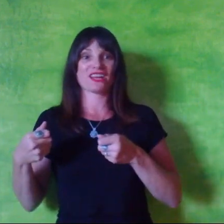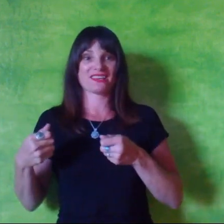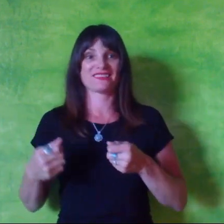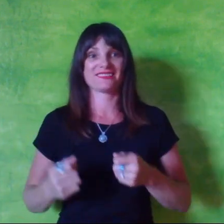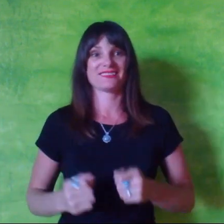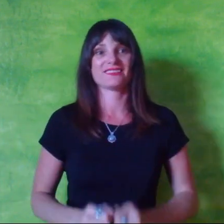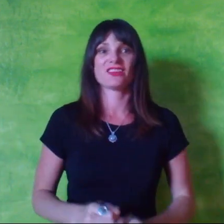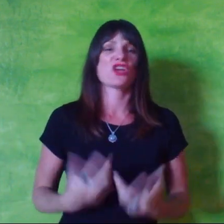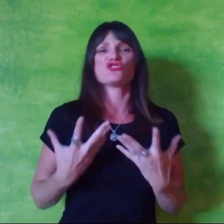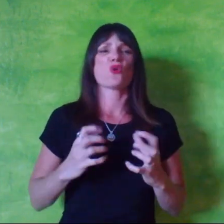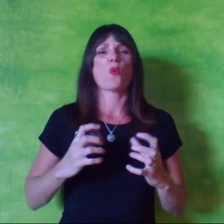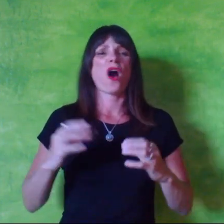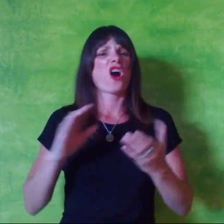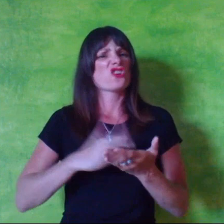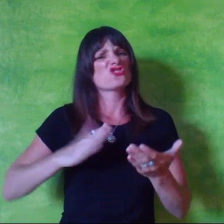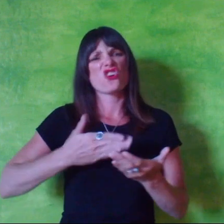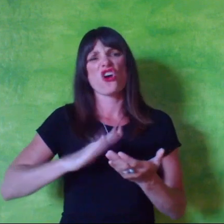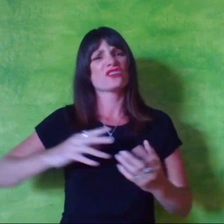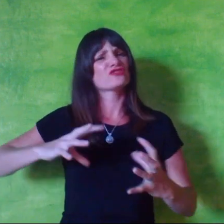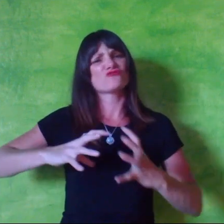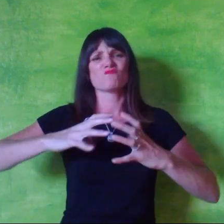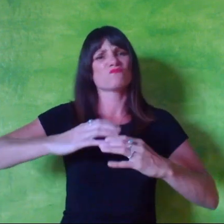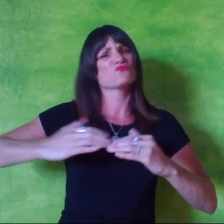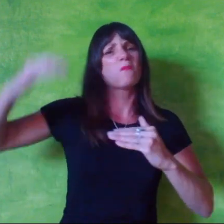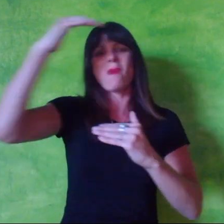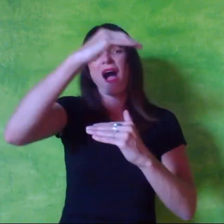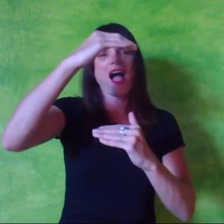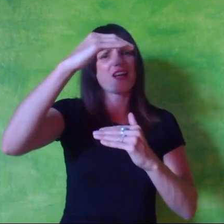beef. You want some rare in there.